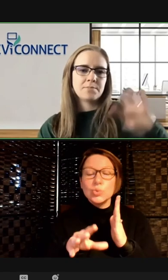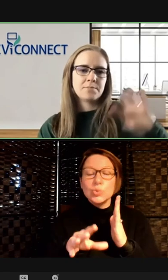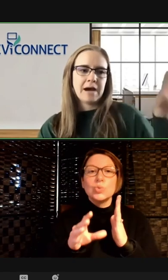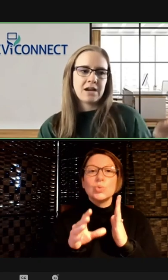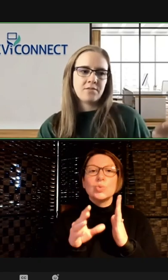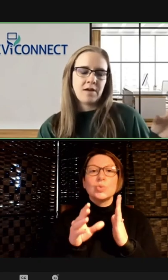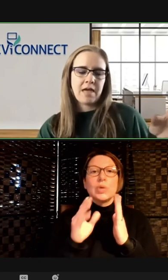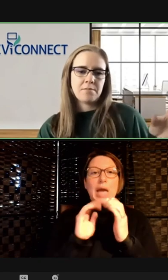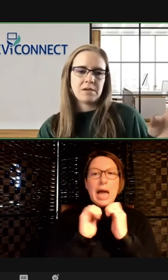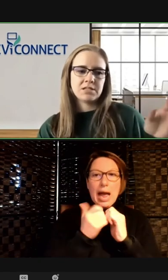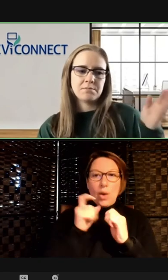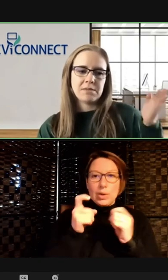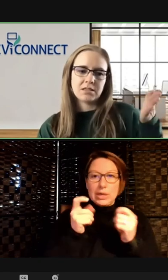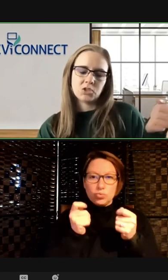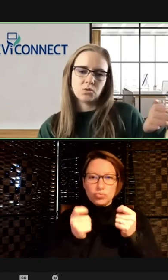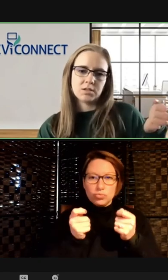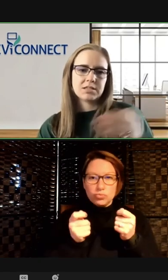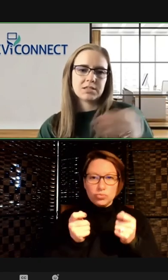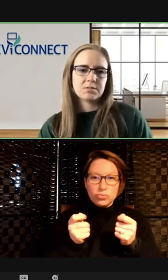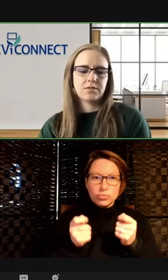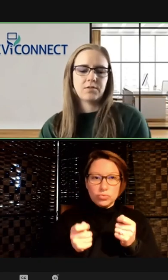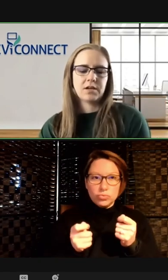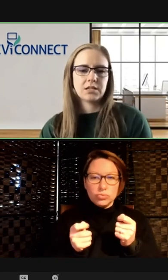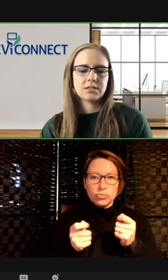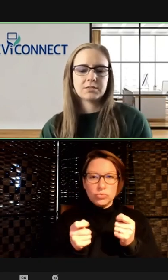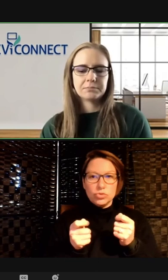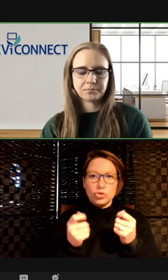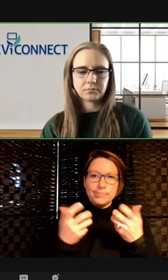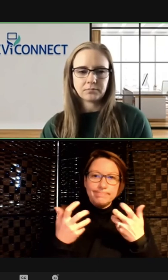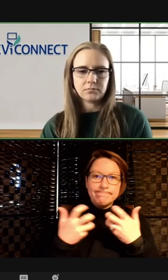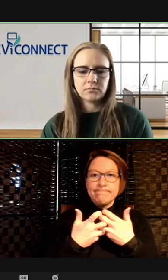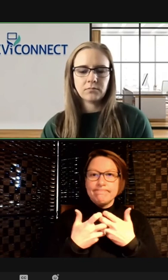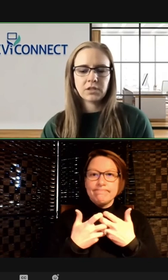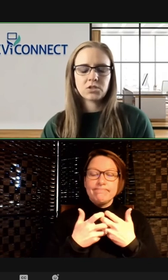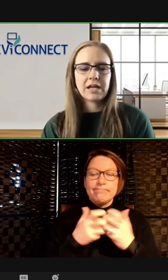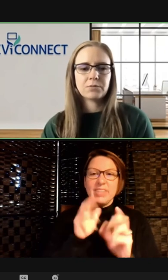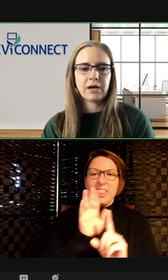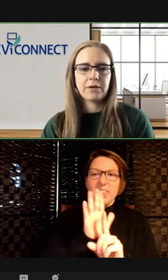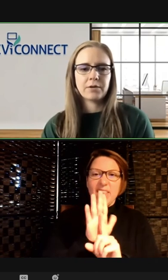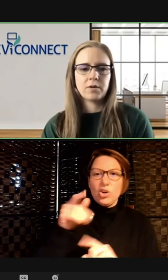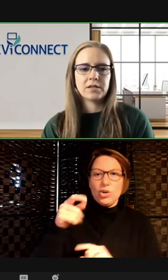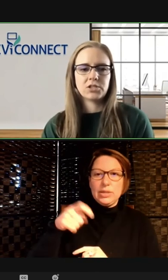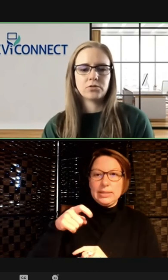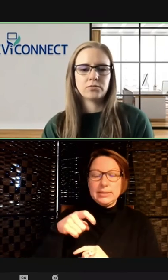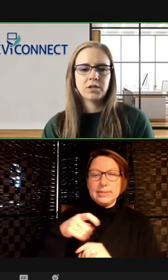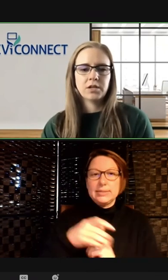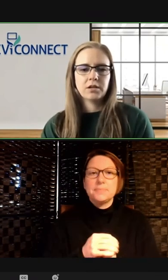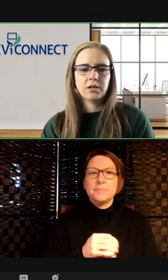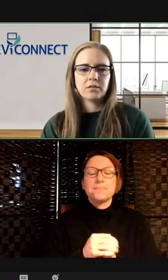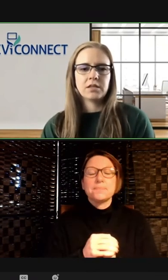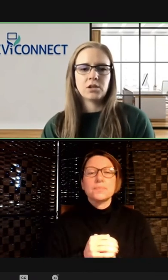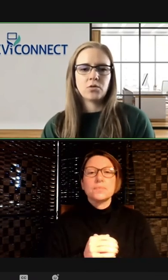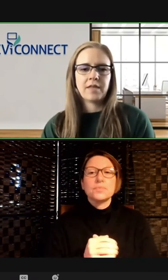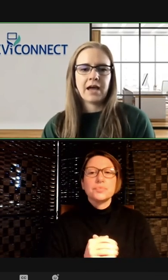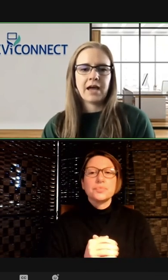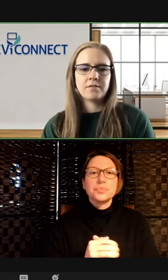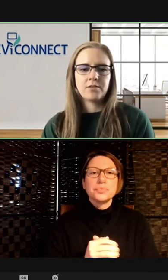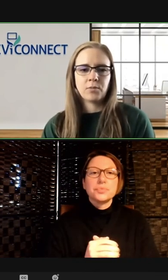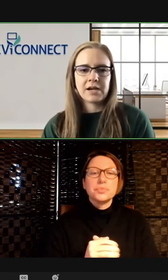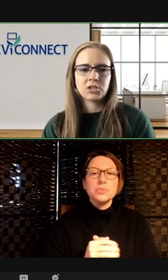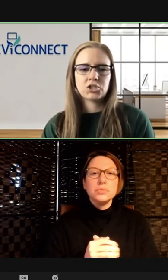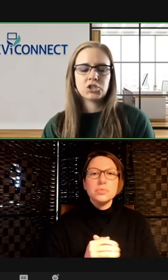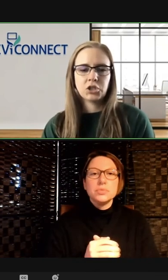how do we need to modify that maybe to meet the student's specific needs. So that's where I would go into the note